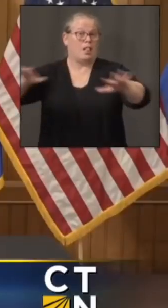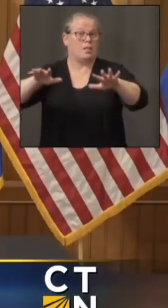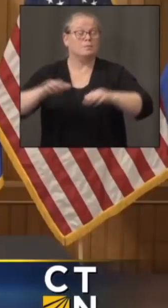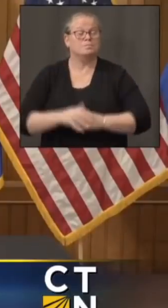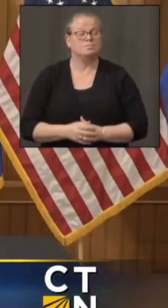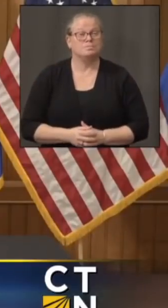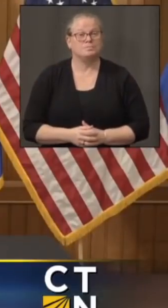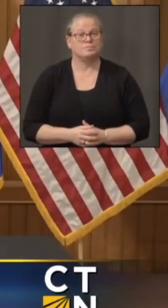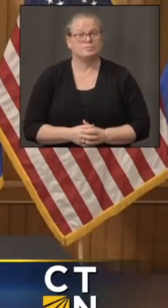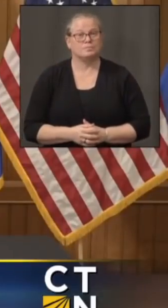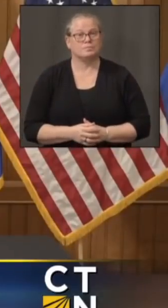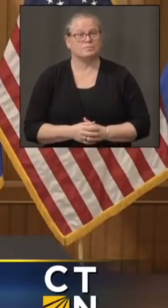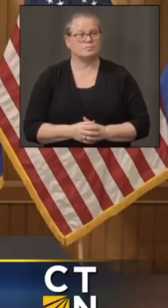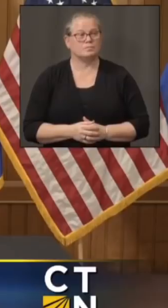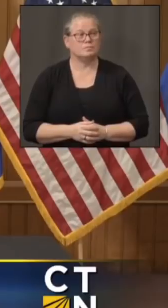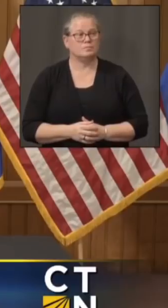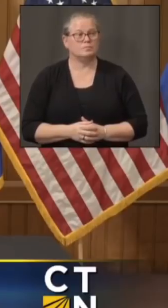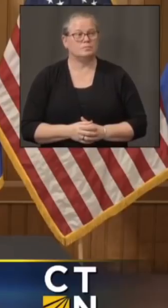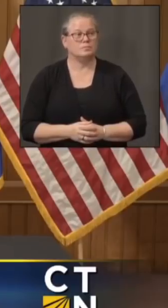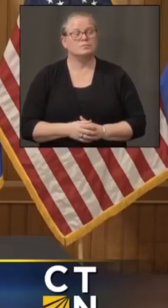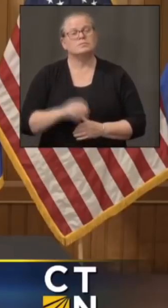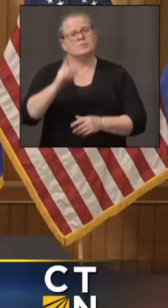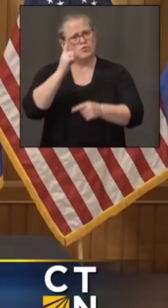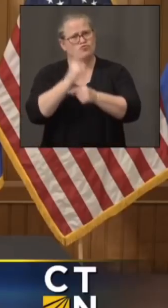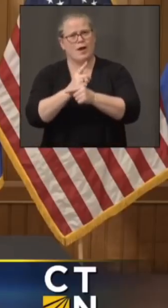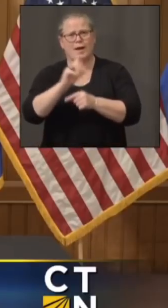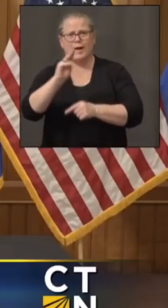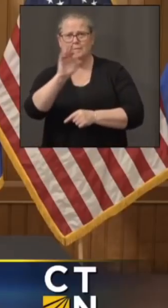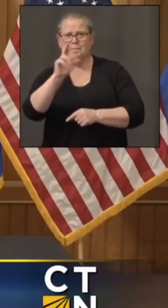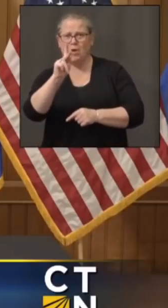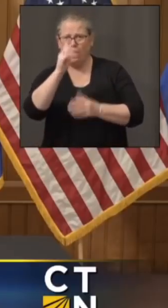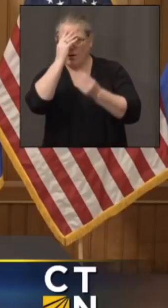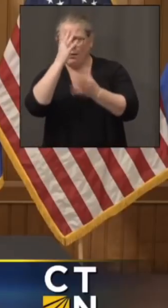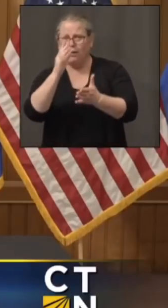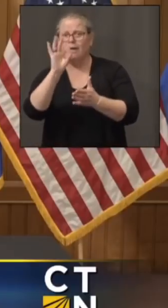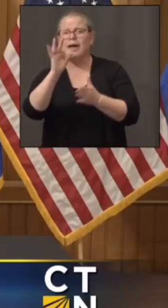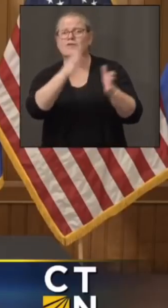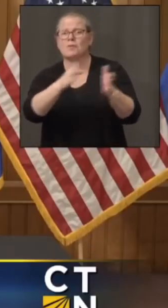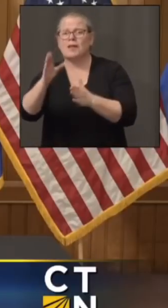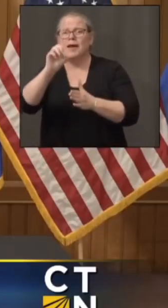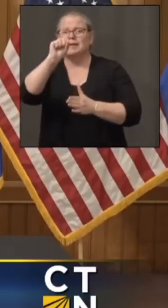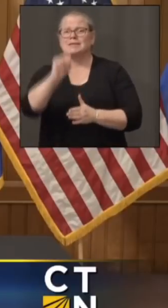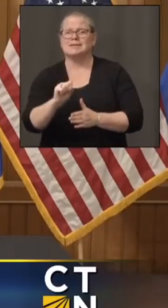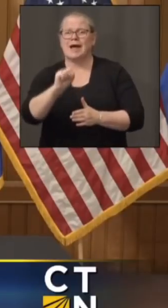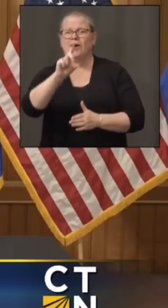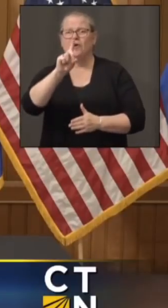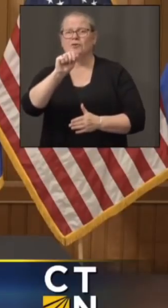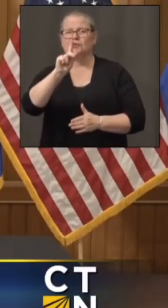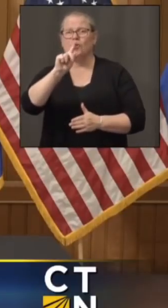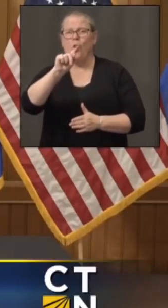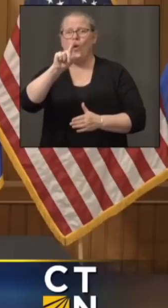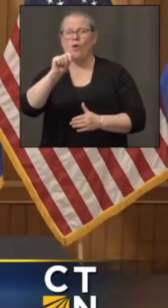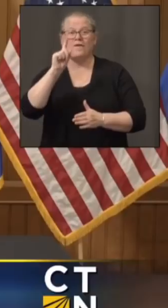Yeah, Mark, if you're thinking of going to South Dakota for Thanksgiving, I'd think again.